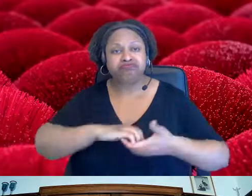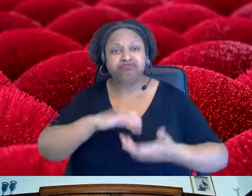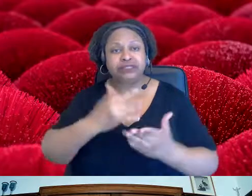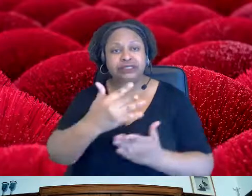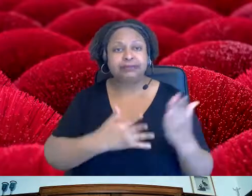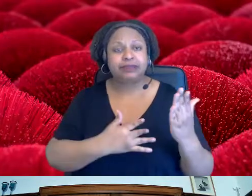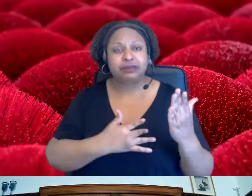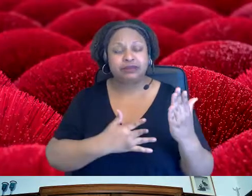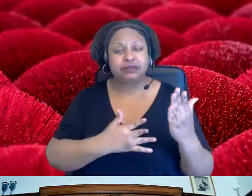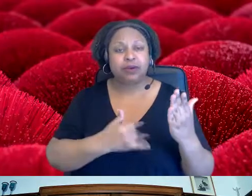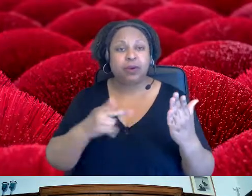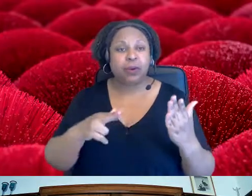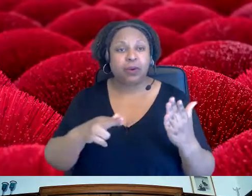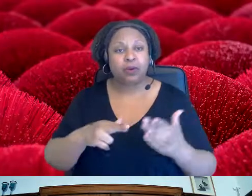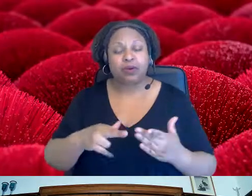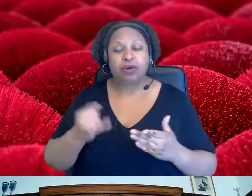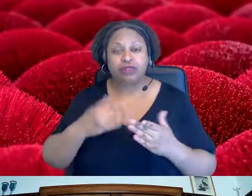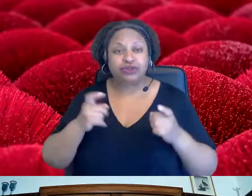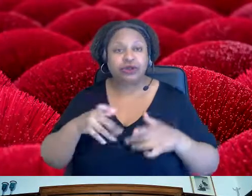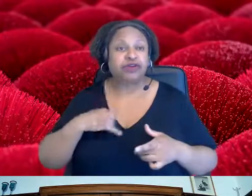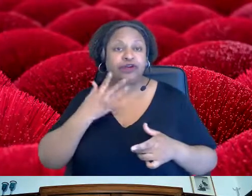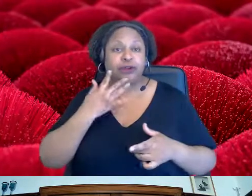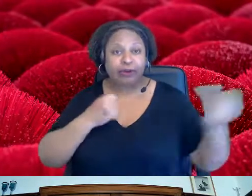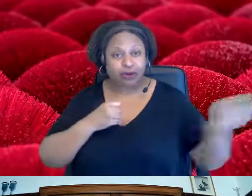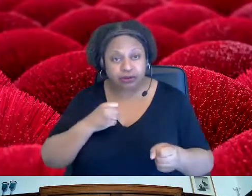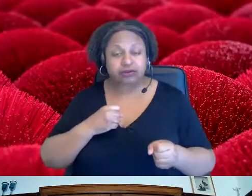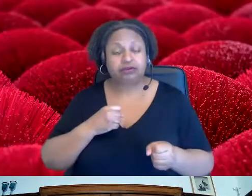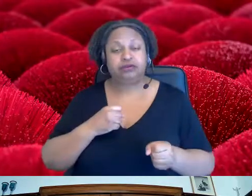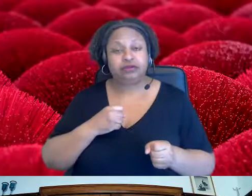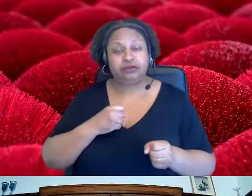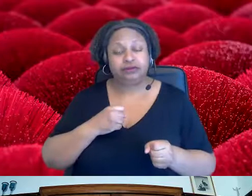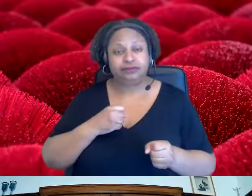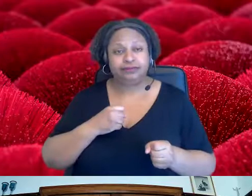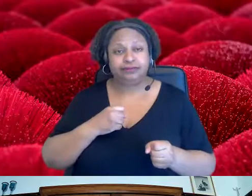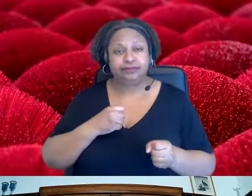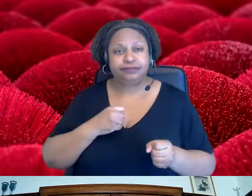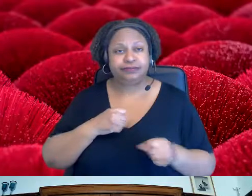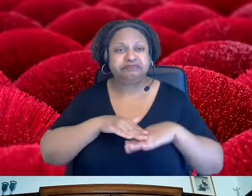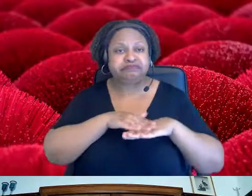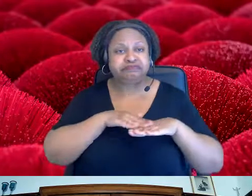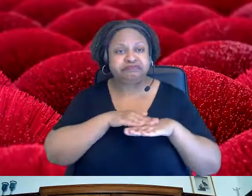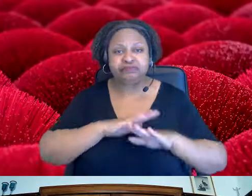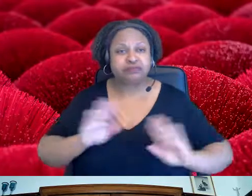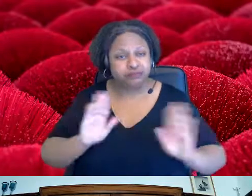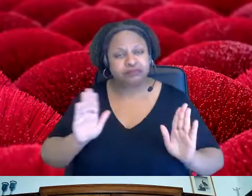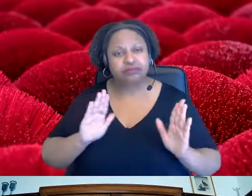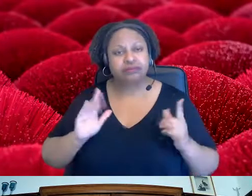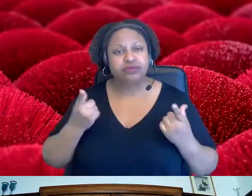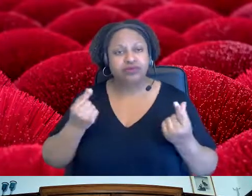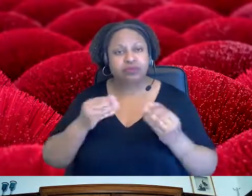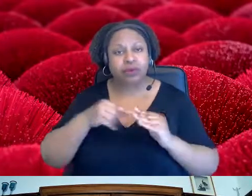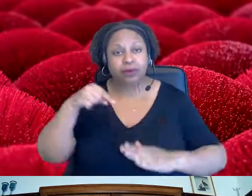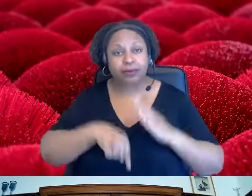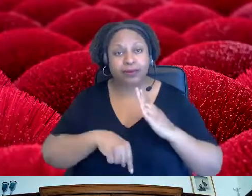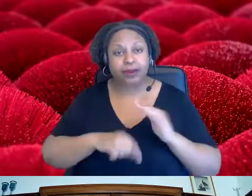an artistic director of color, but by really focusing on as much of the community as we can. And by